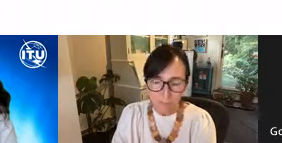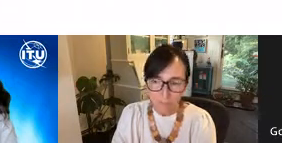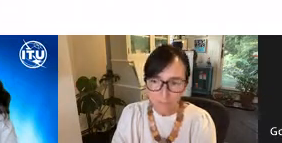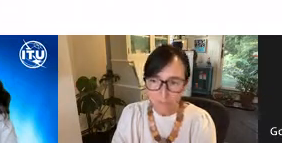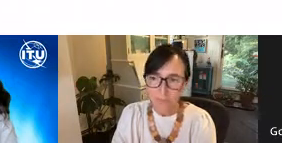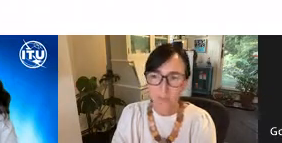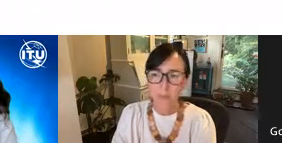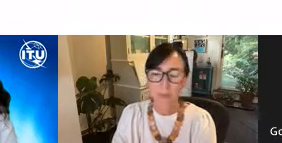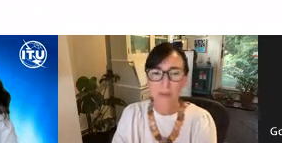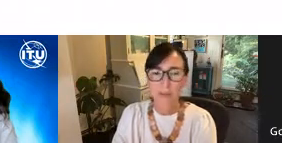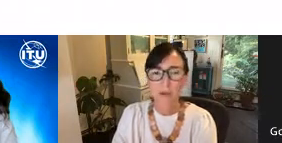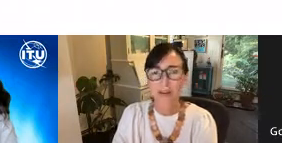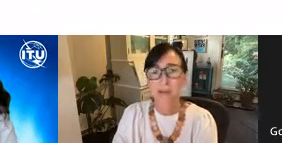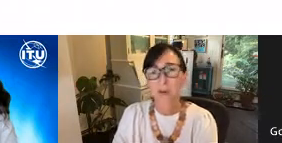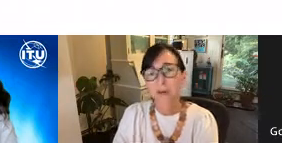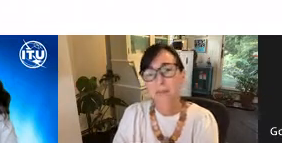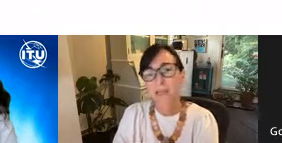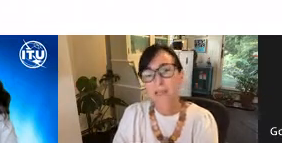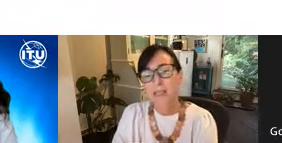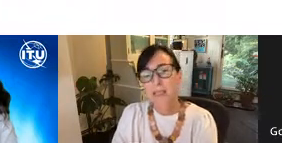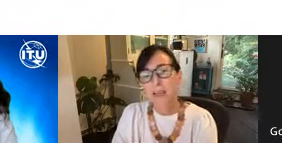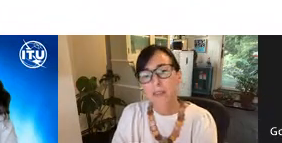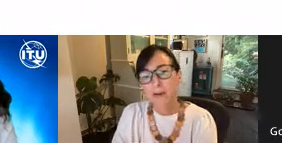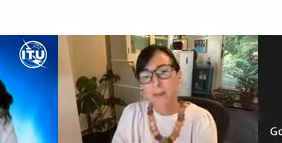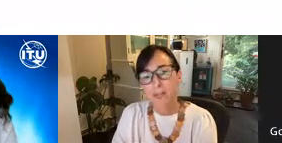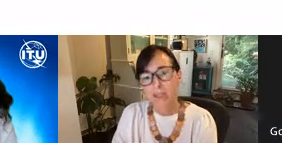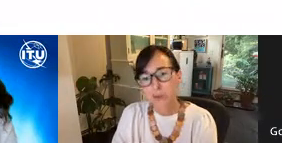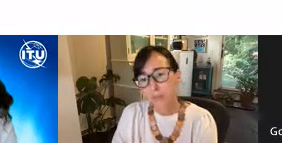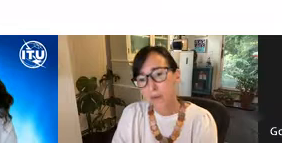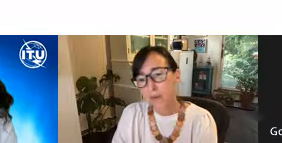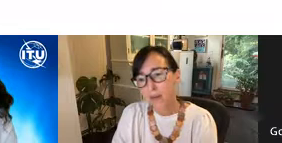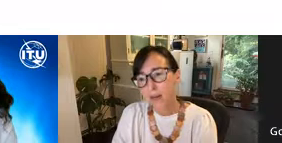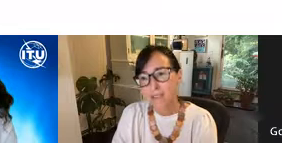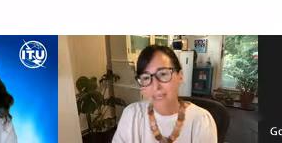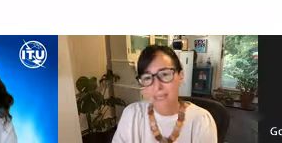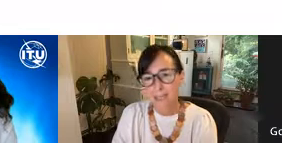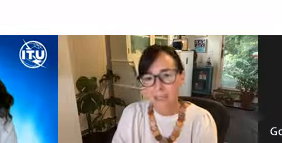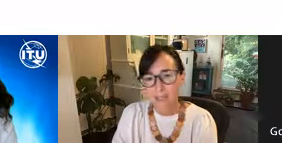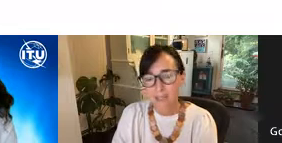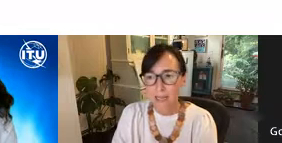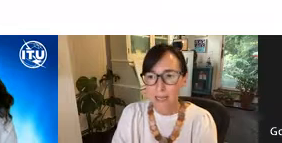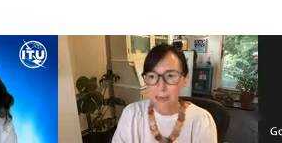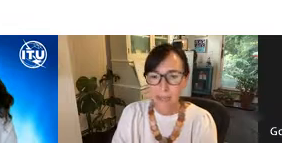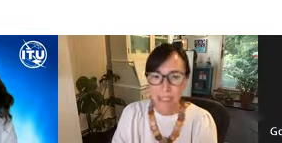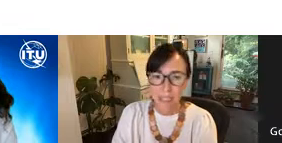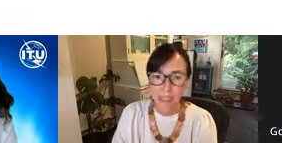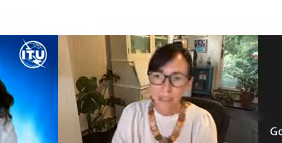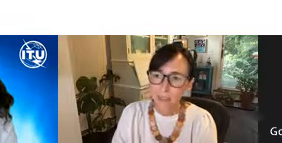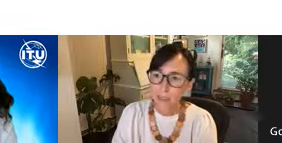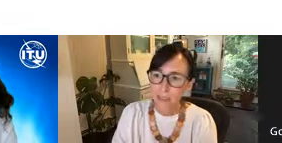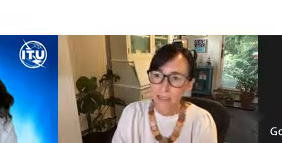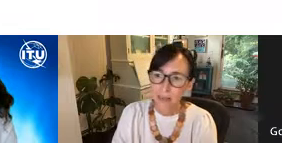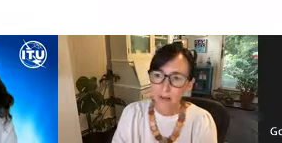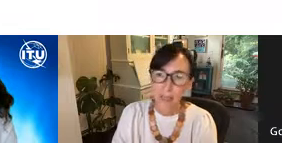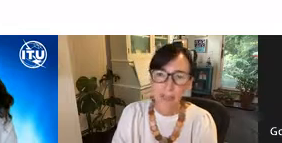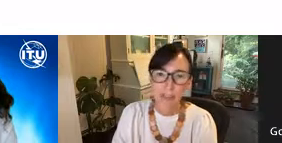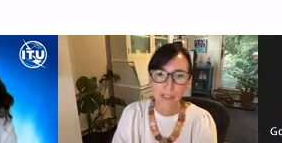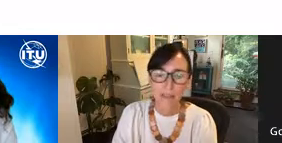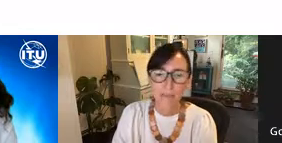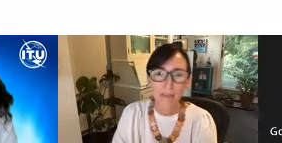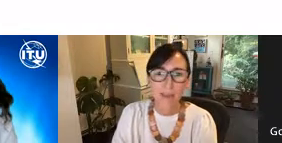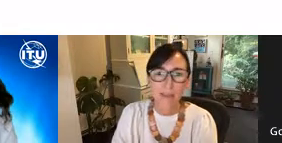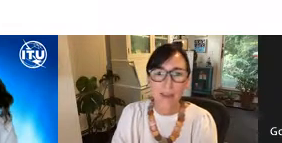services. The third core area is programming, and there we look at joint programs, data, M&E, and